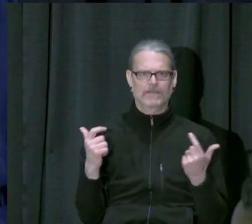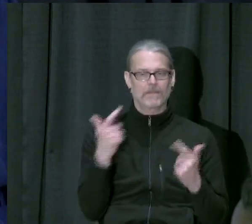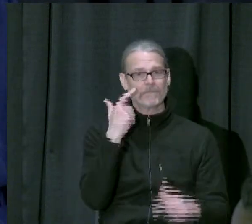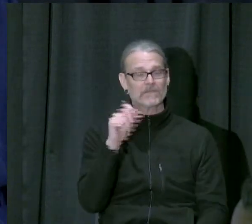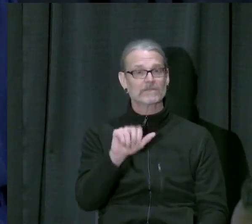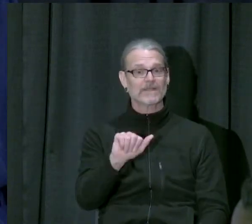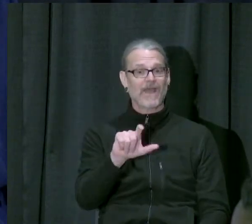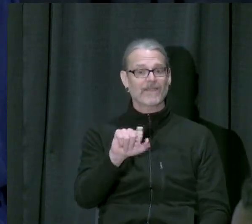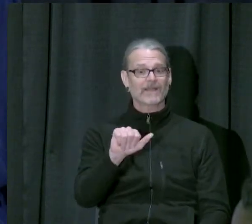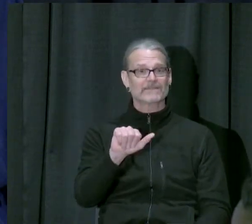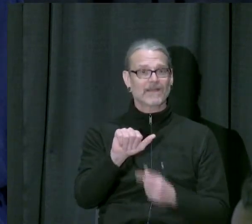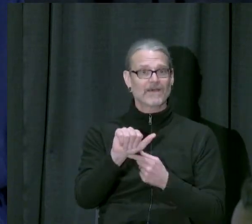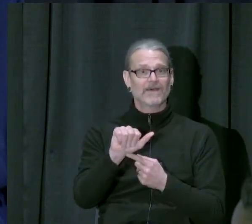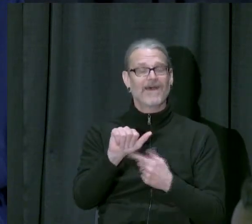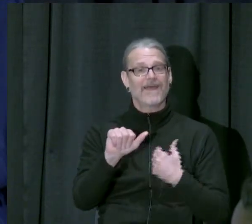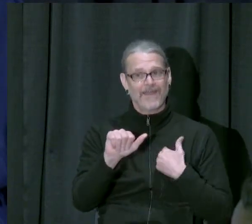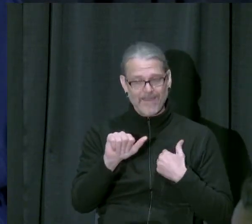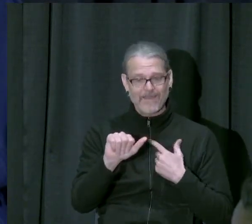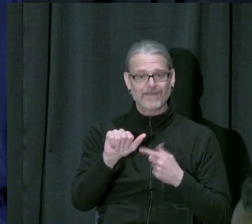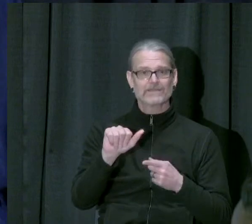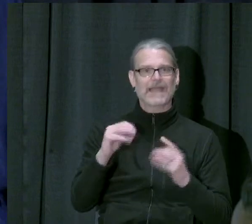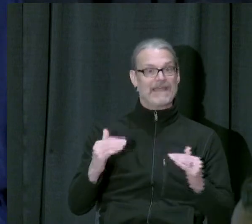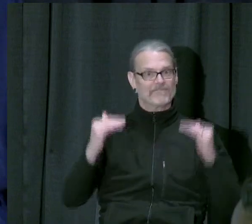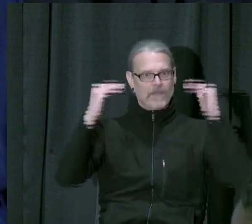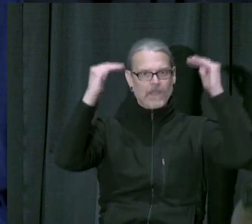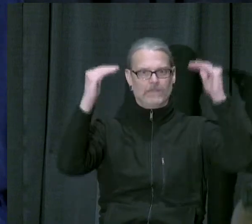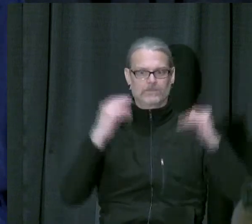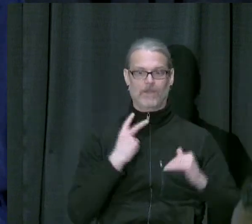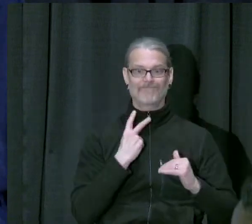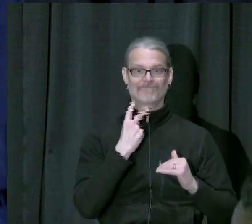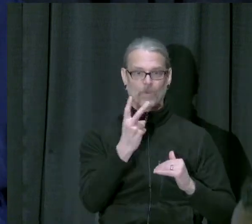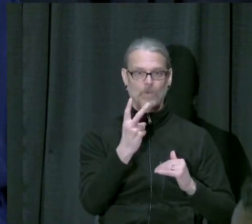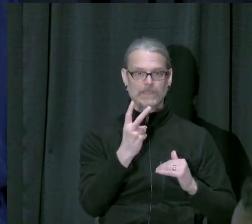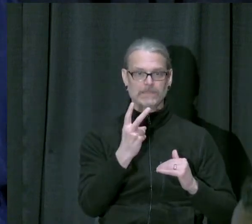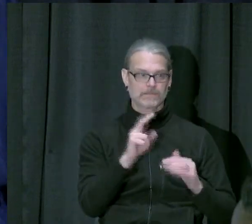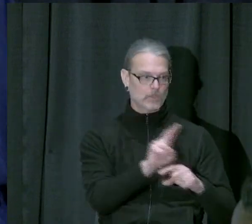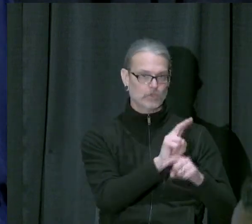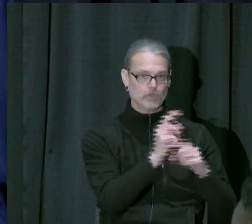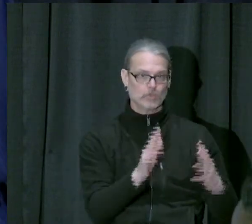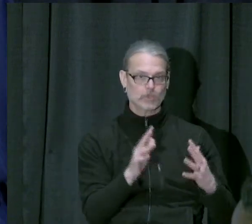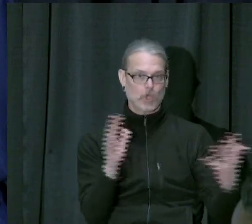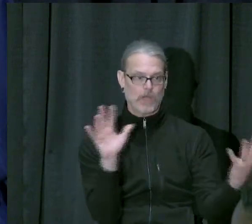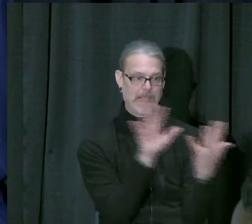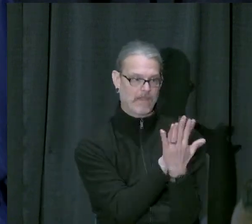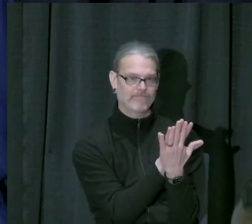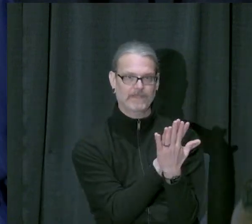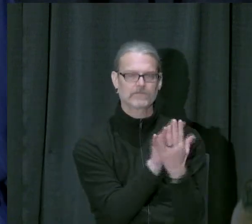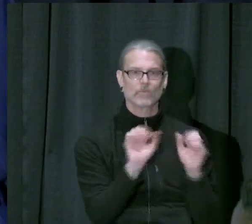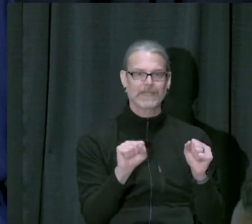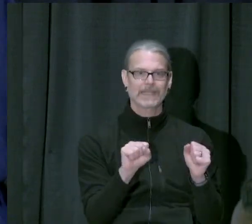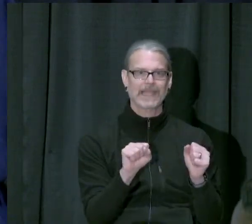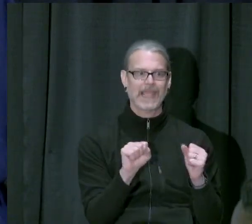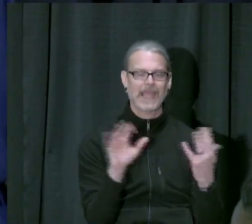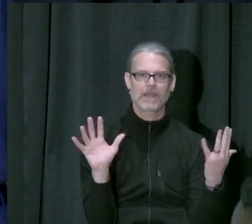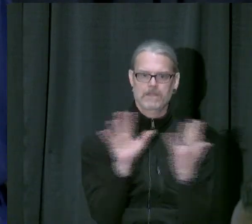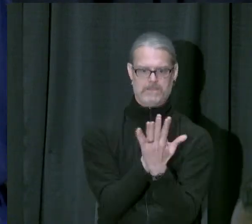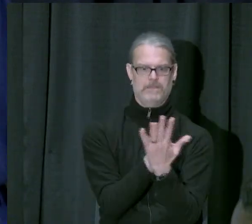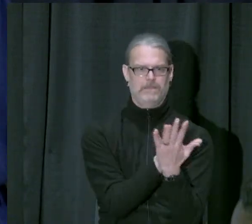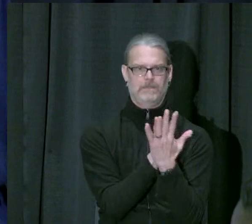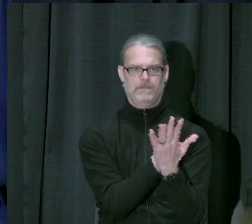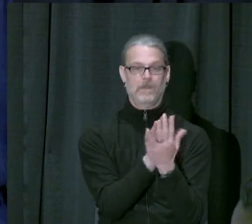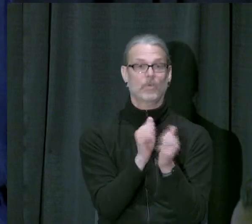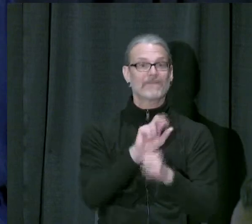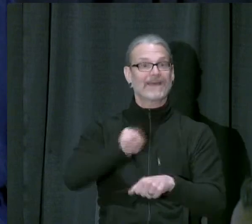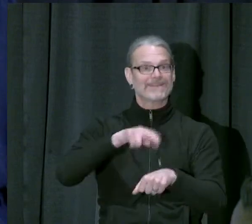Alexa has such an advanced voice user interface, we're able to harness that voice user interface with natural